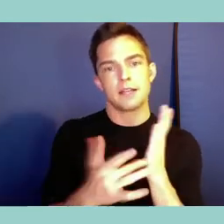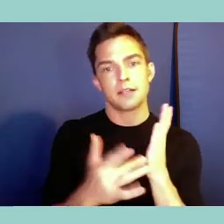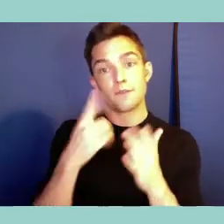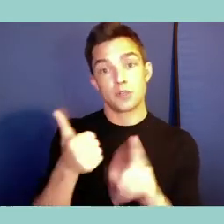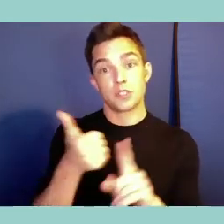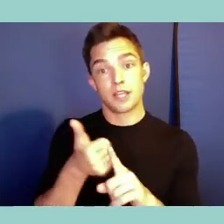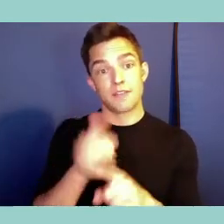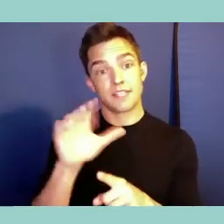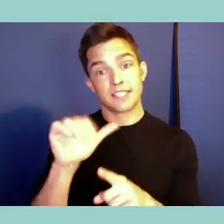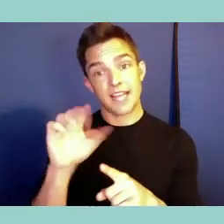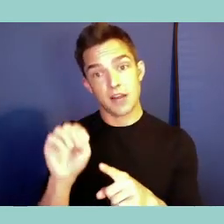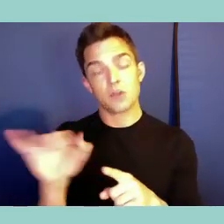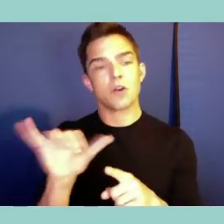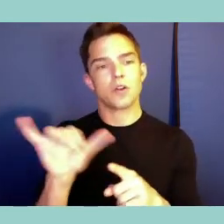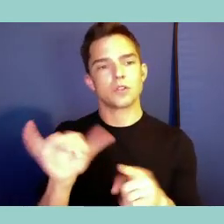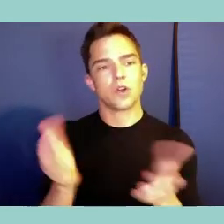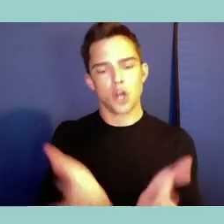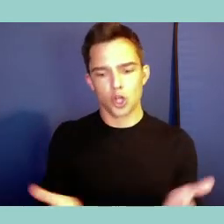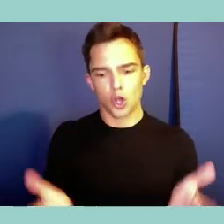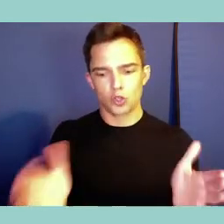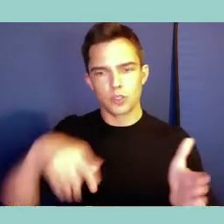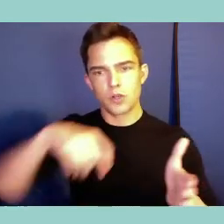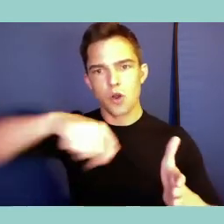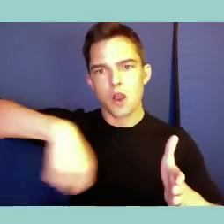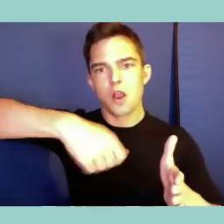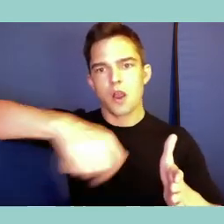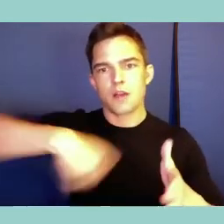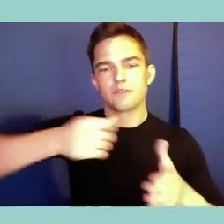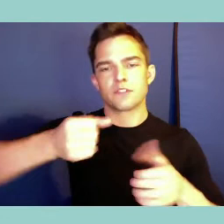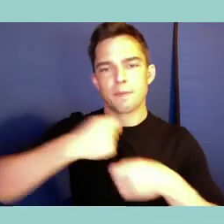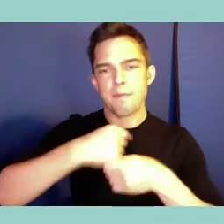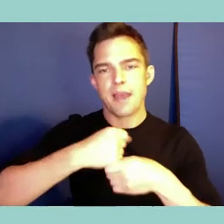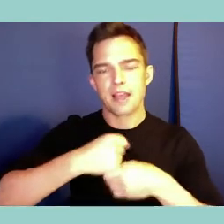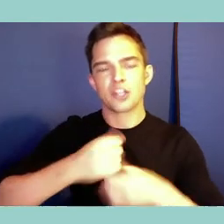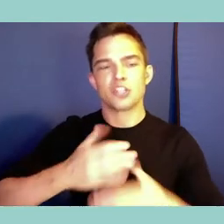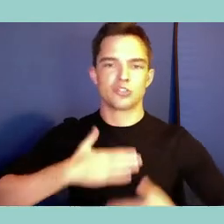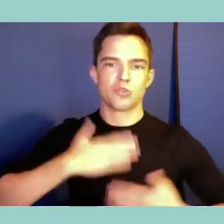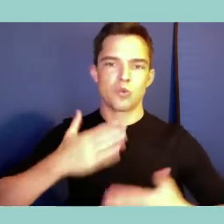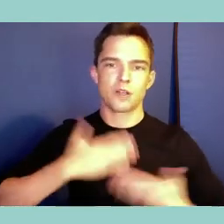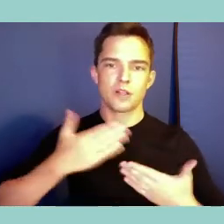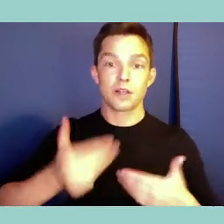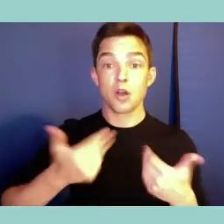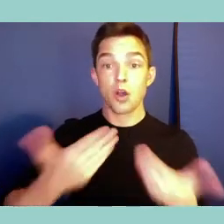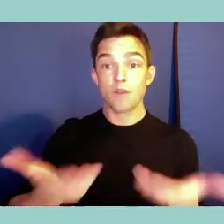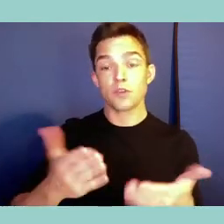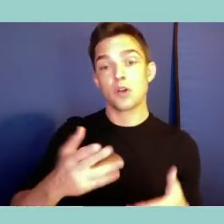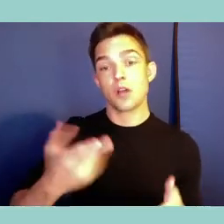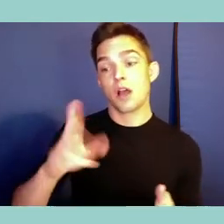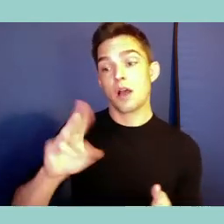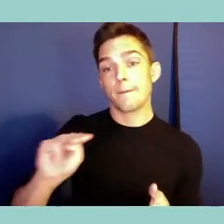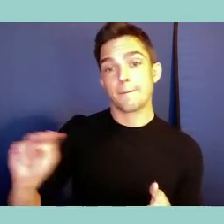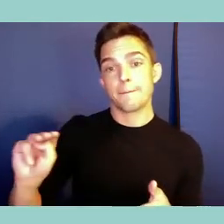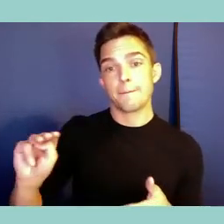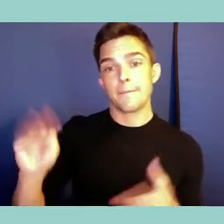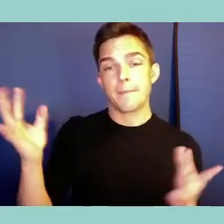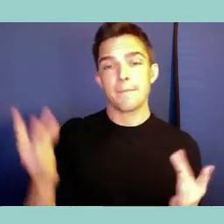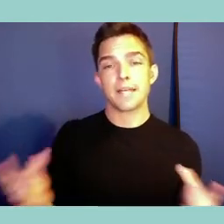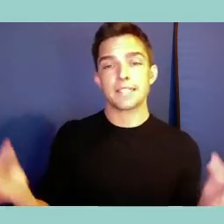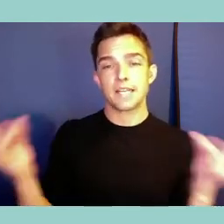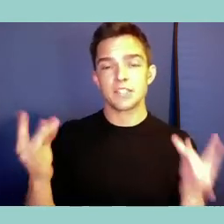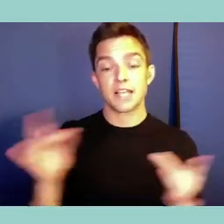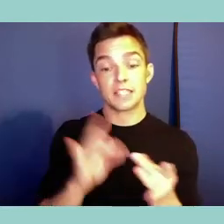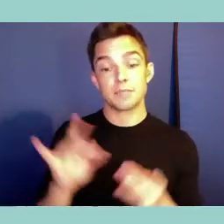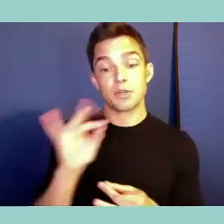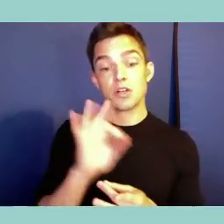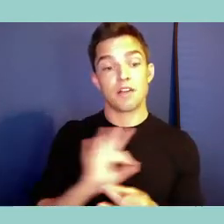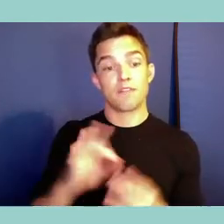for self-care, and it can also be a cauldron for cultivating joy. I offer you the following humming meditation in the spirit